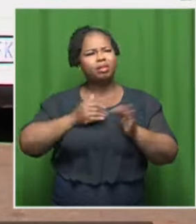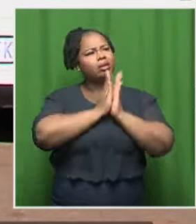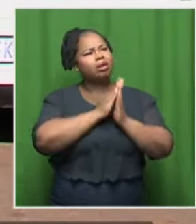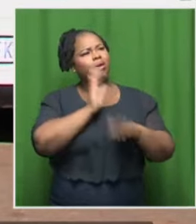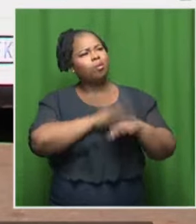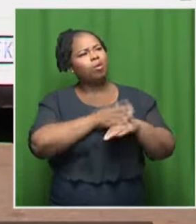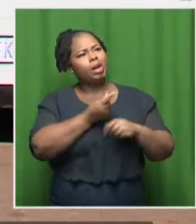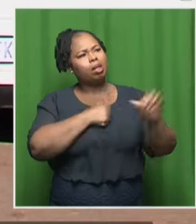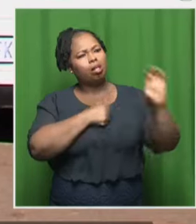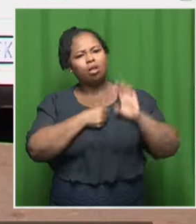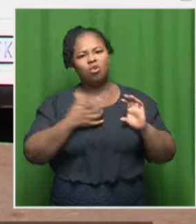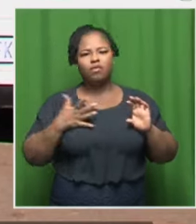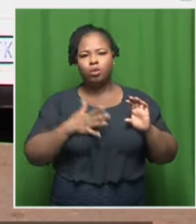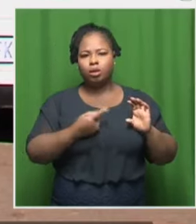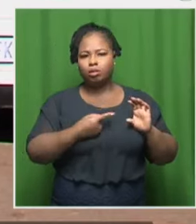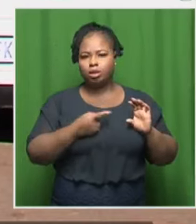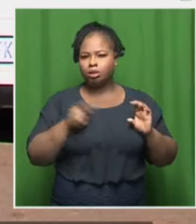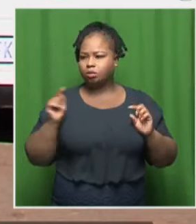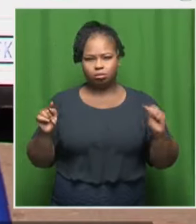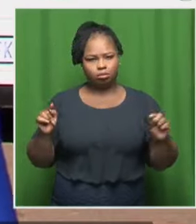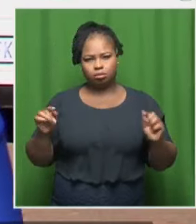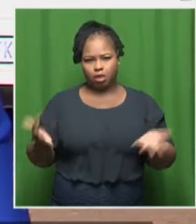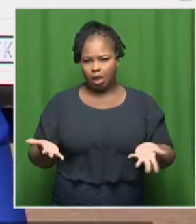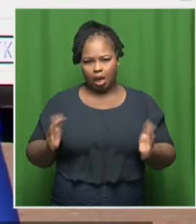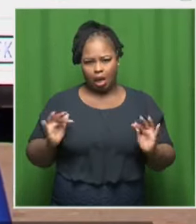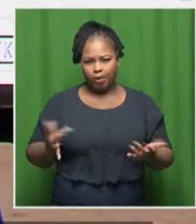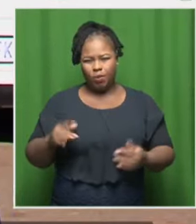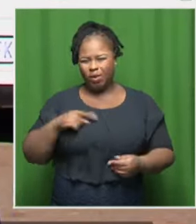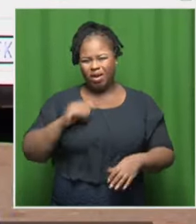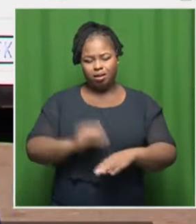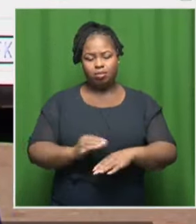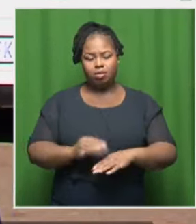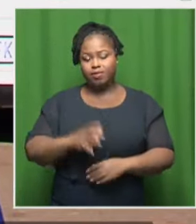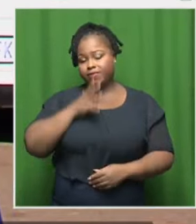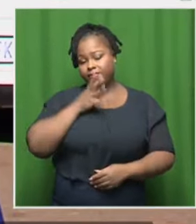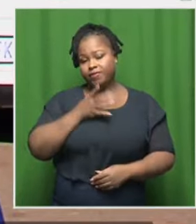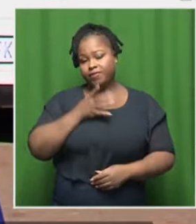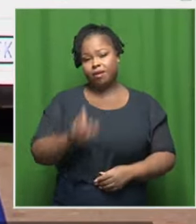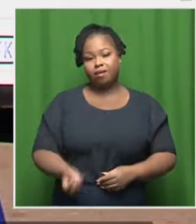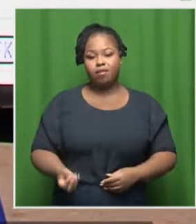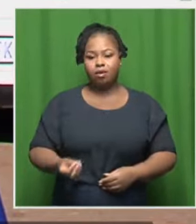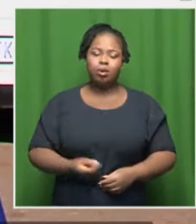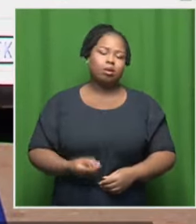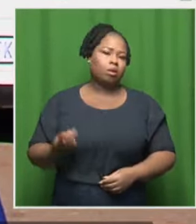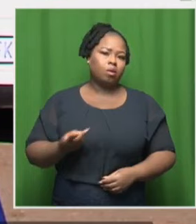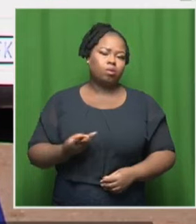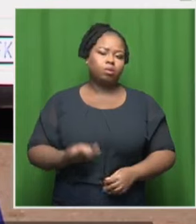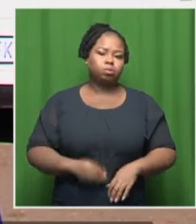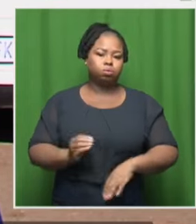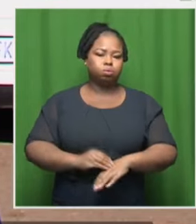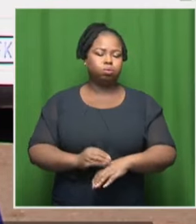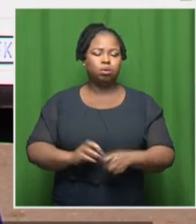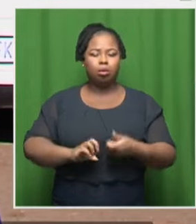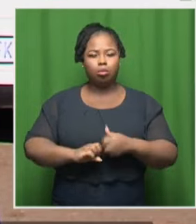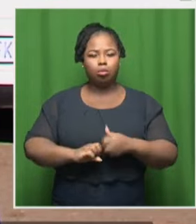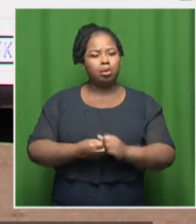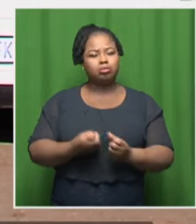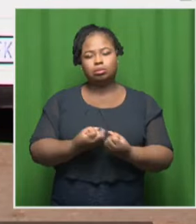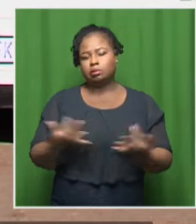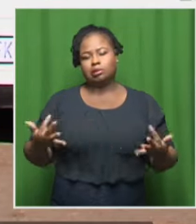when there are so many challenges at the province's health facilities and so many other issues that plague